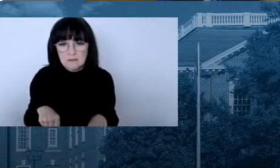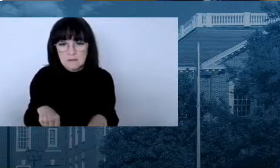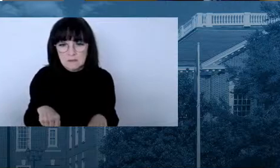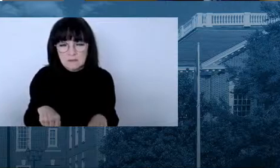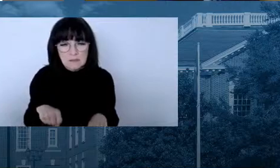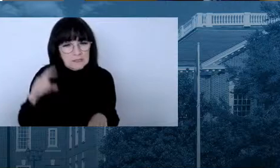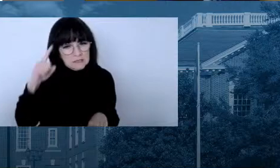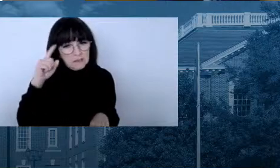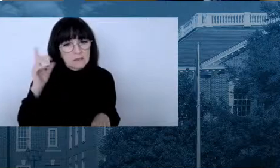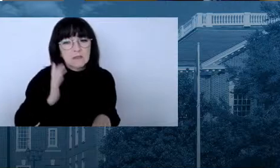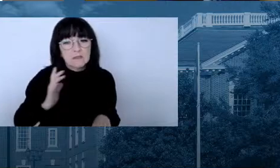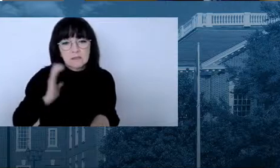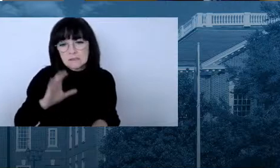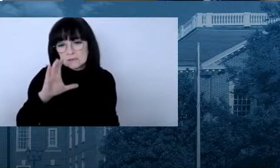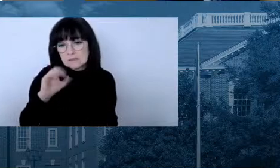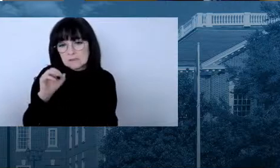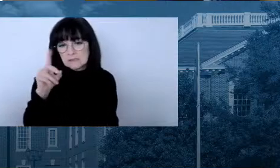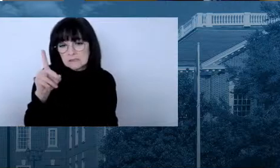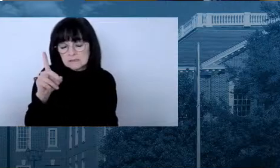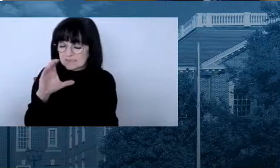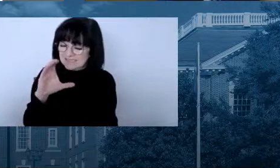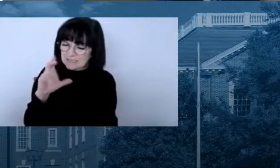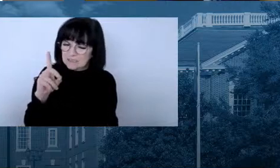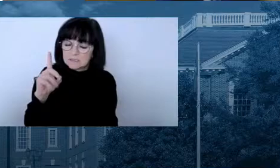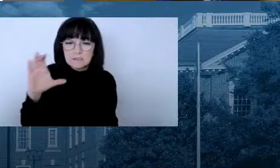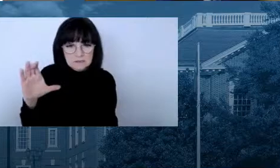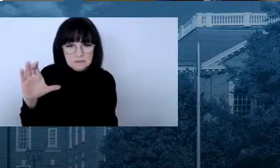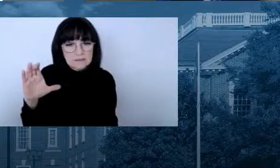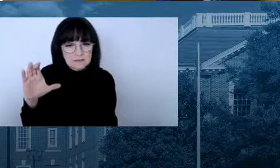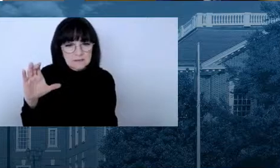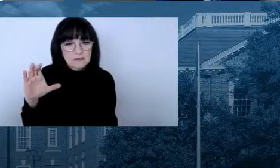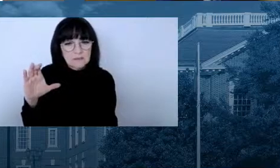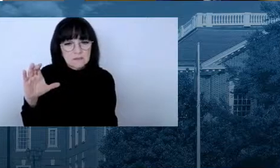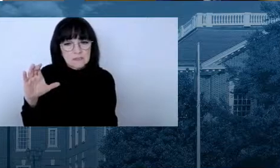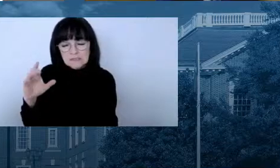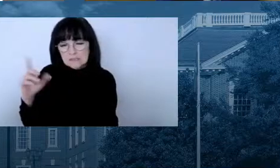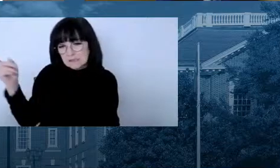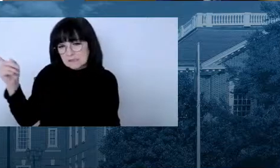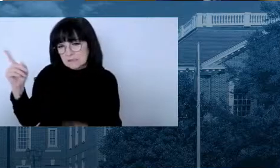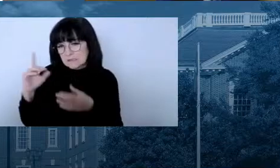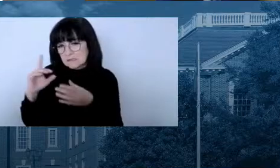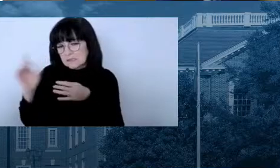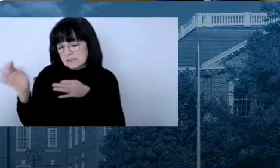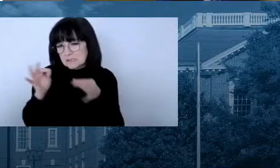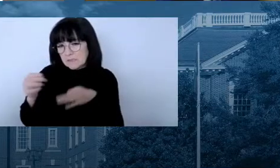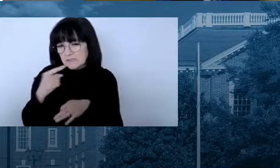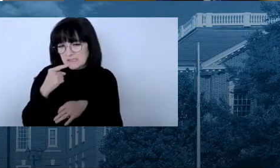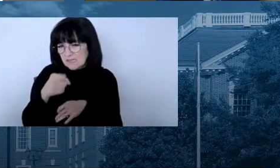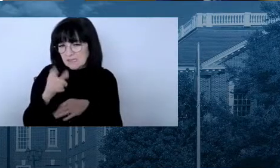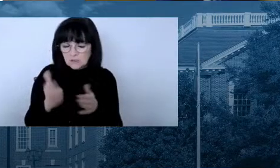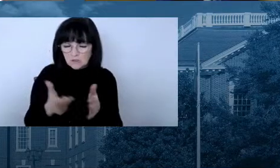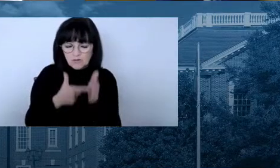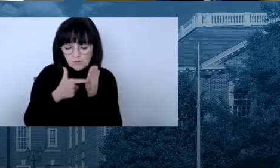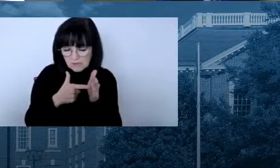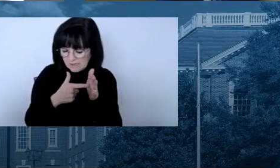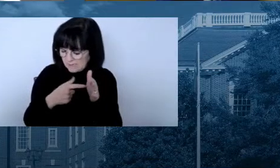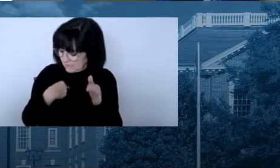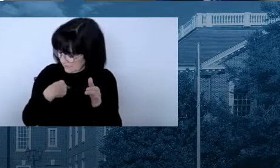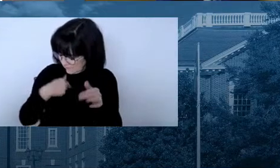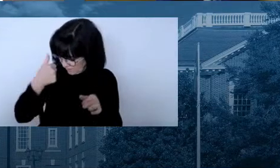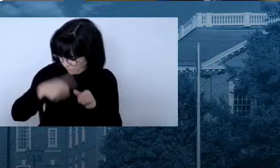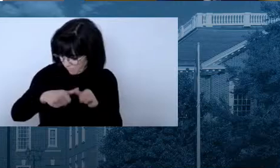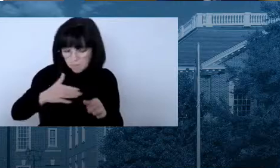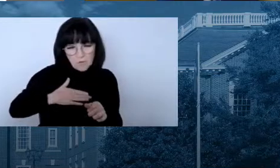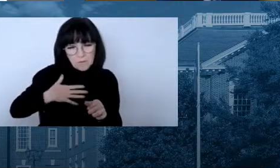originally CDC was saying that to manage this, we needed to do 80,000. I'm testing my memory now from 2 years